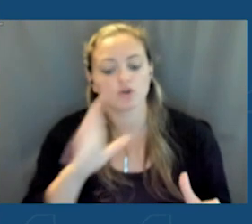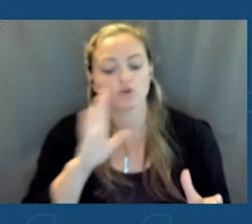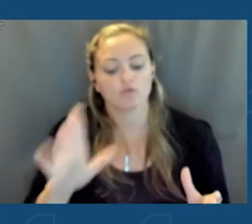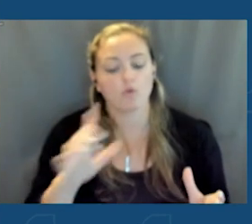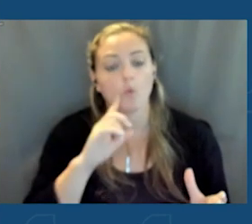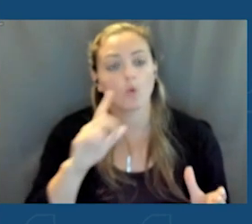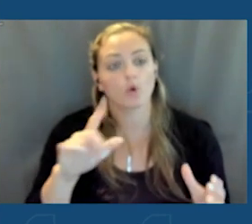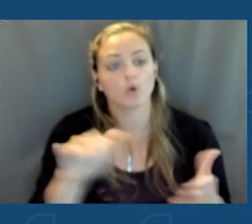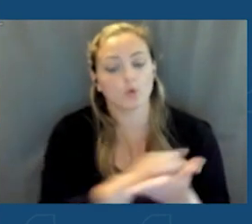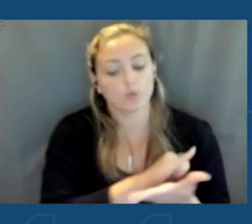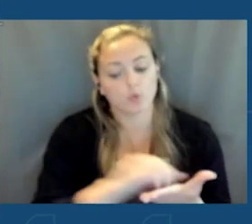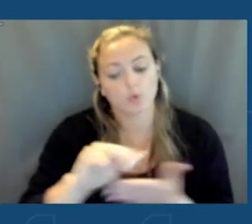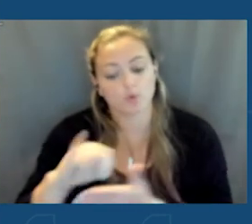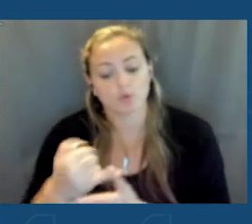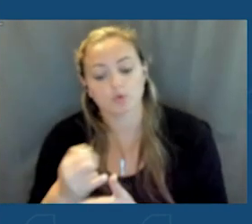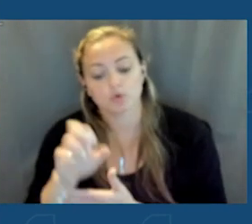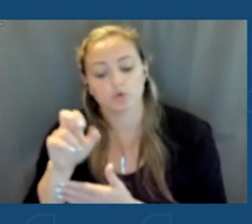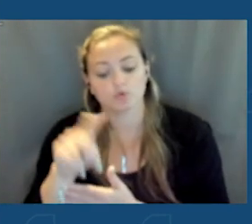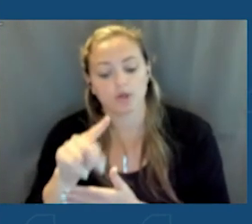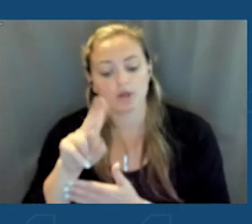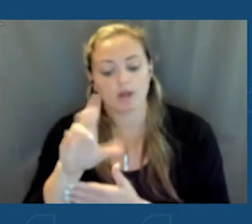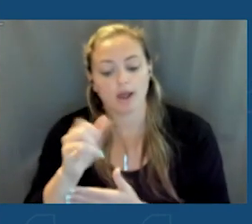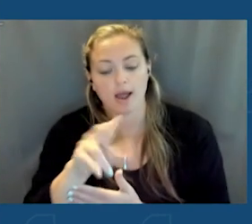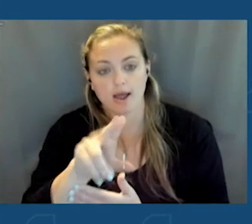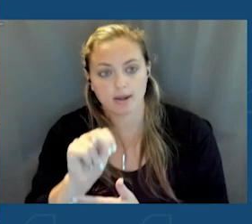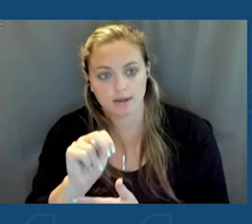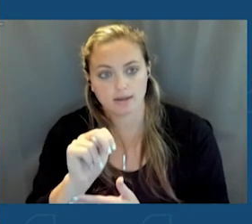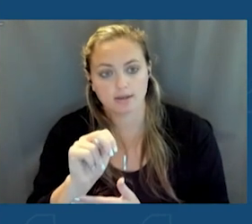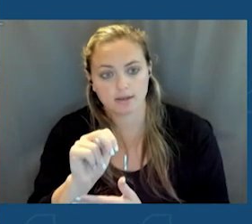New Jersey, Rick Cotton.